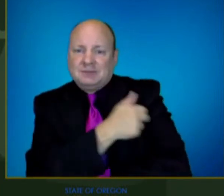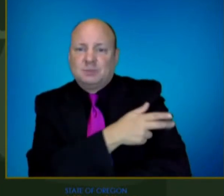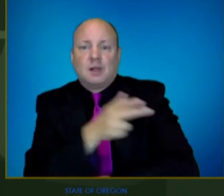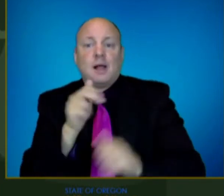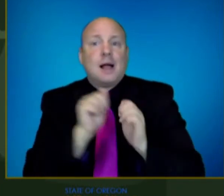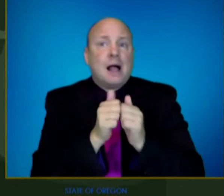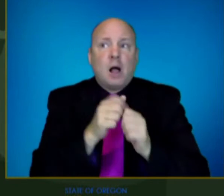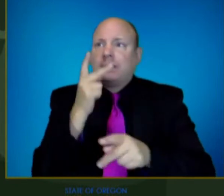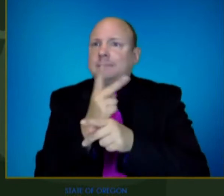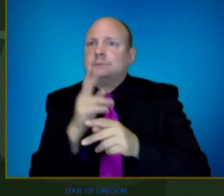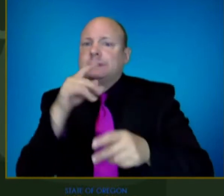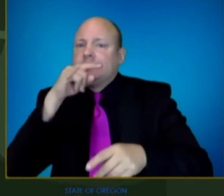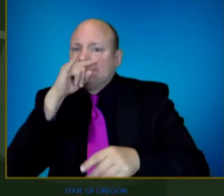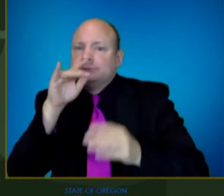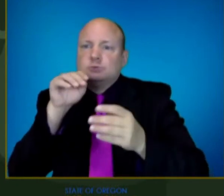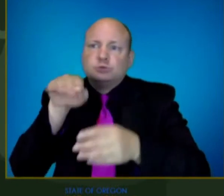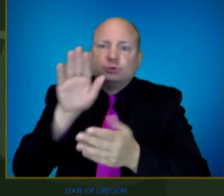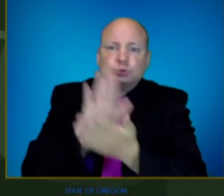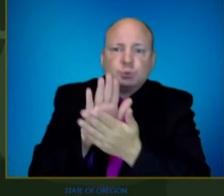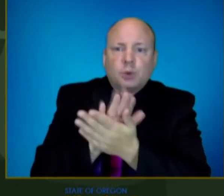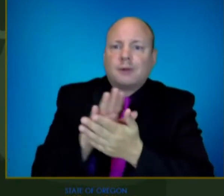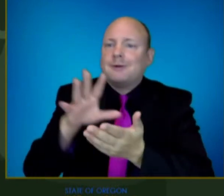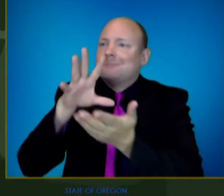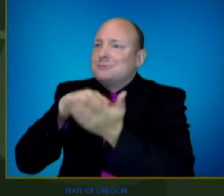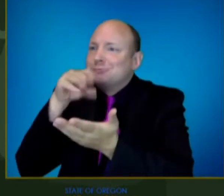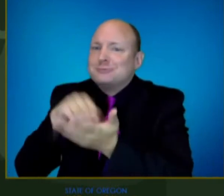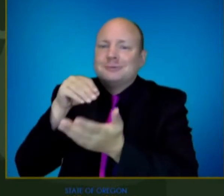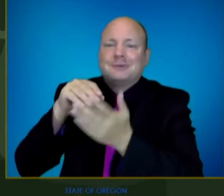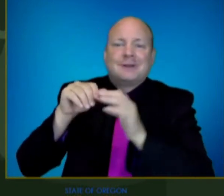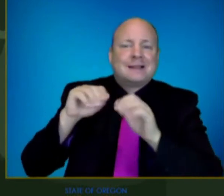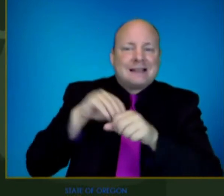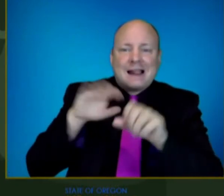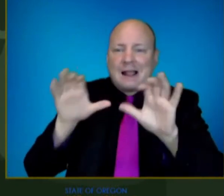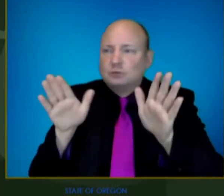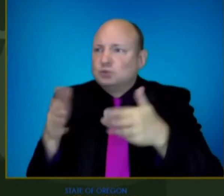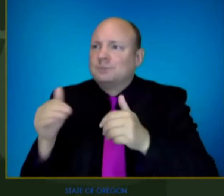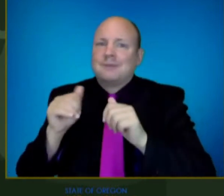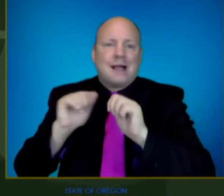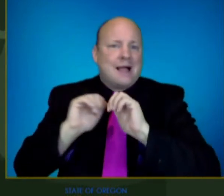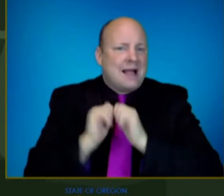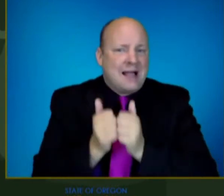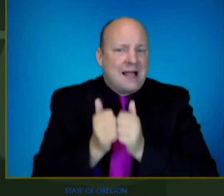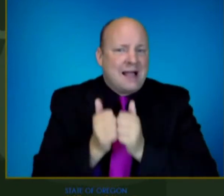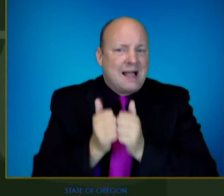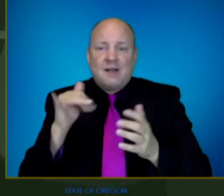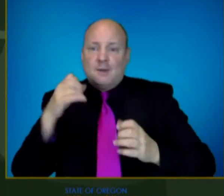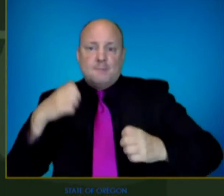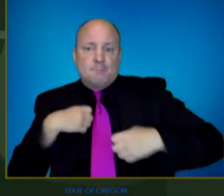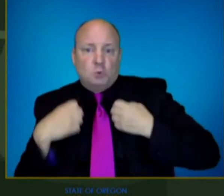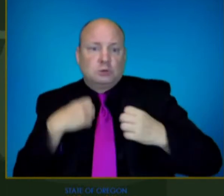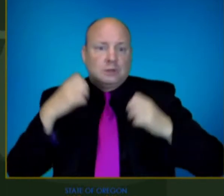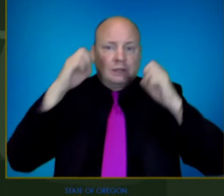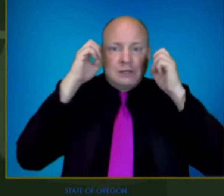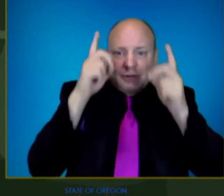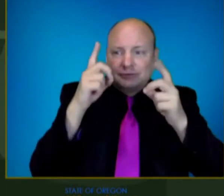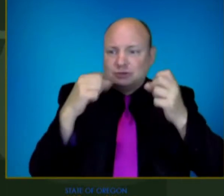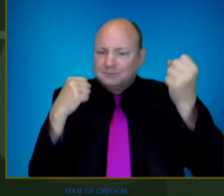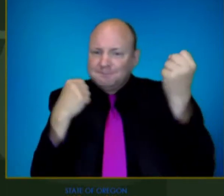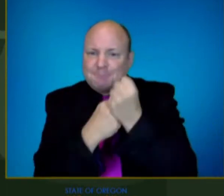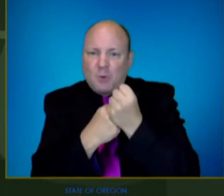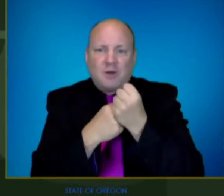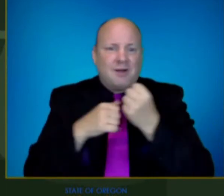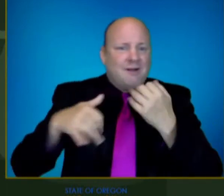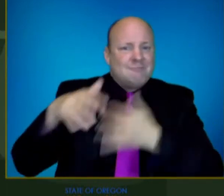Our kids learn better in the classroom when they have the emotional and educational supports that they need, and